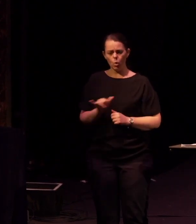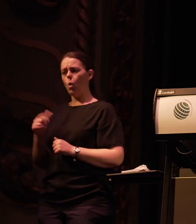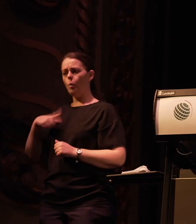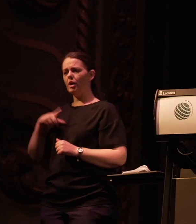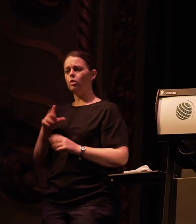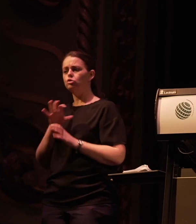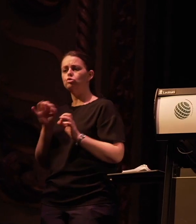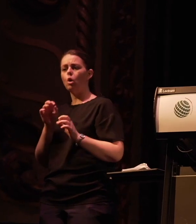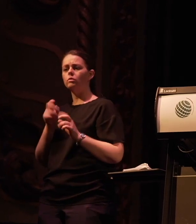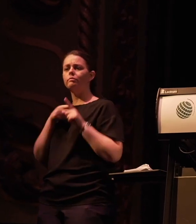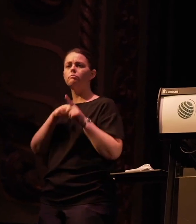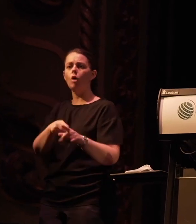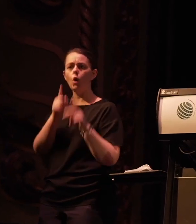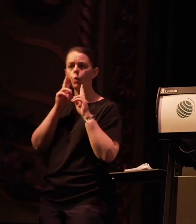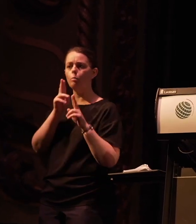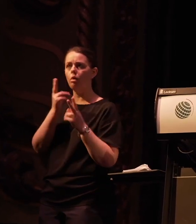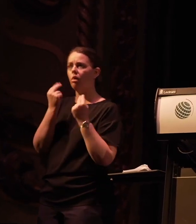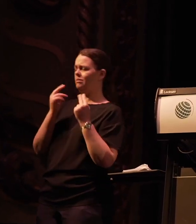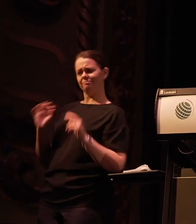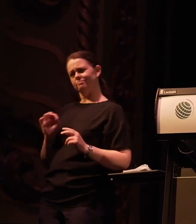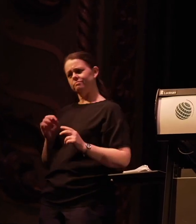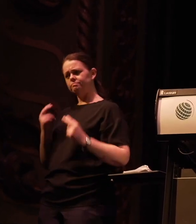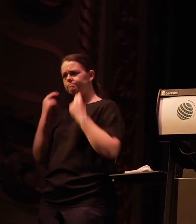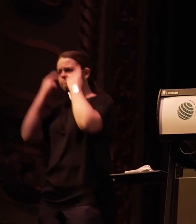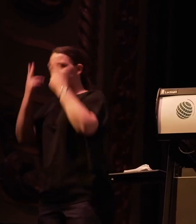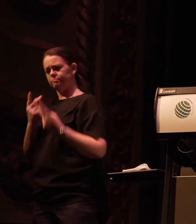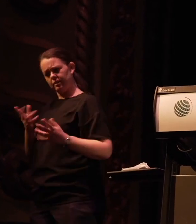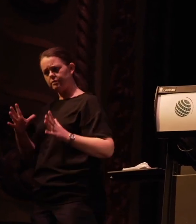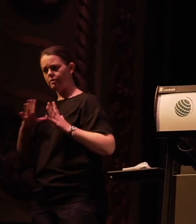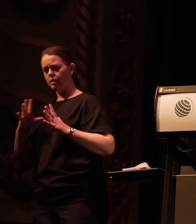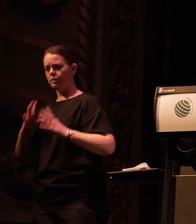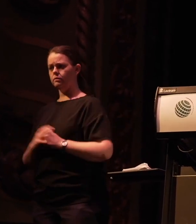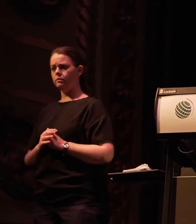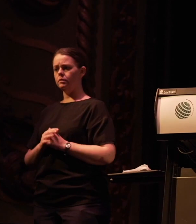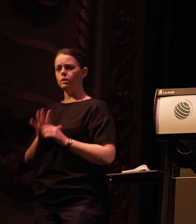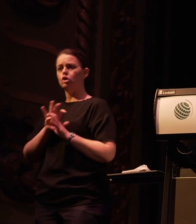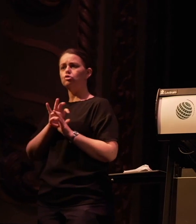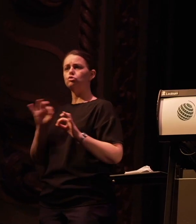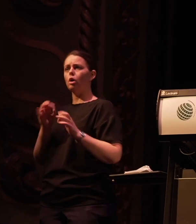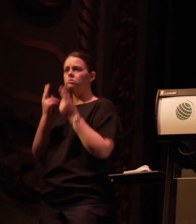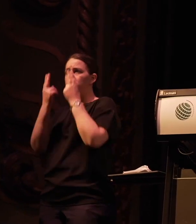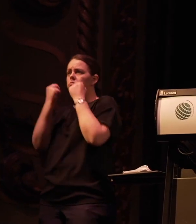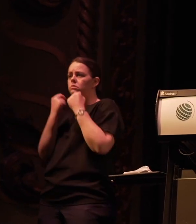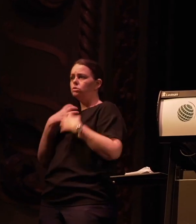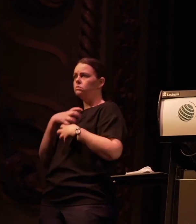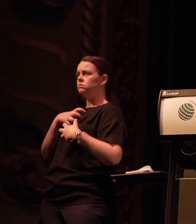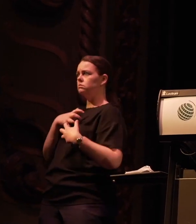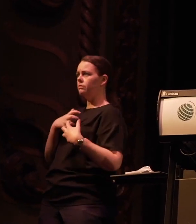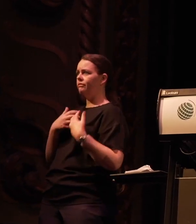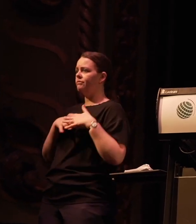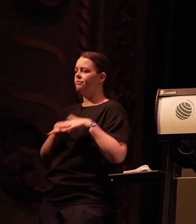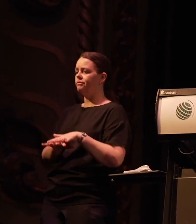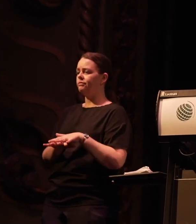quo. Don't ever compromise who you are, who you were created to be in order to conform or fit in. Embrace every quirk